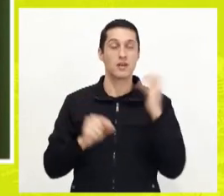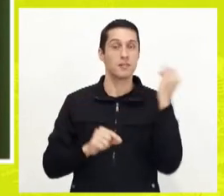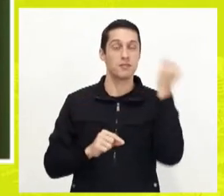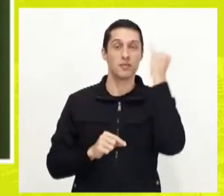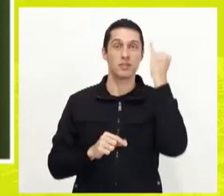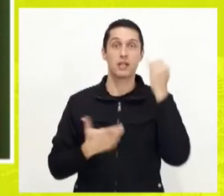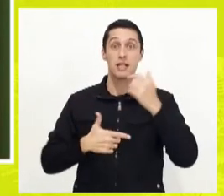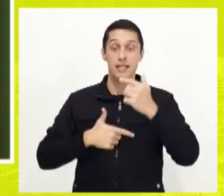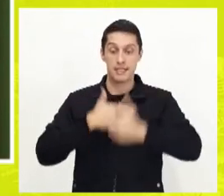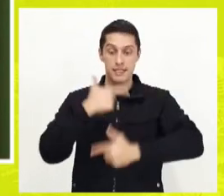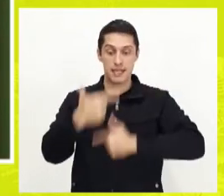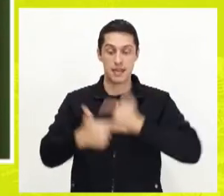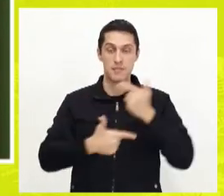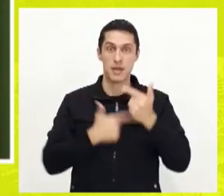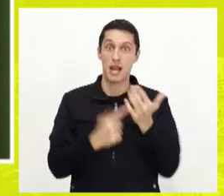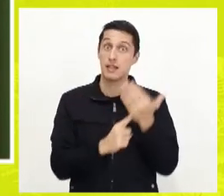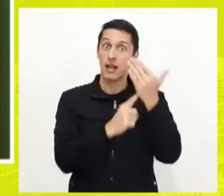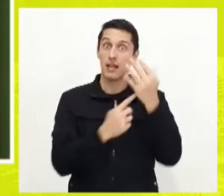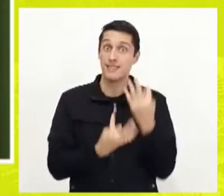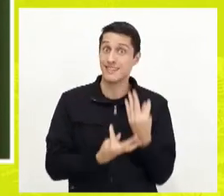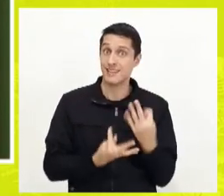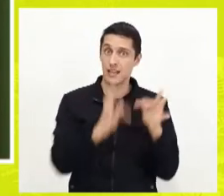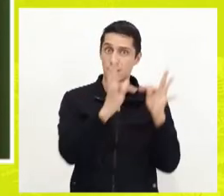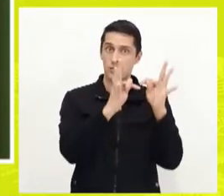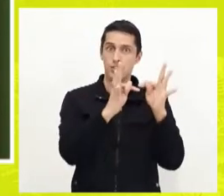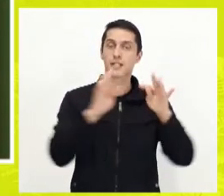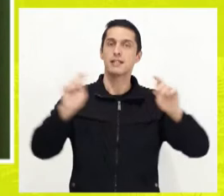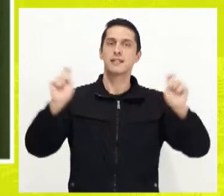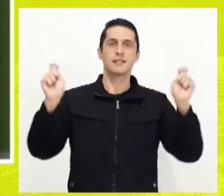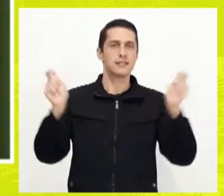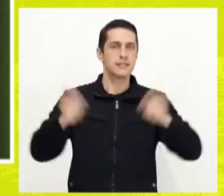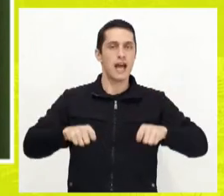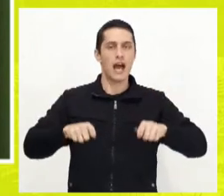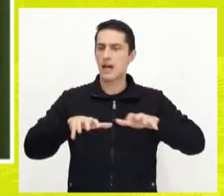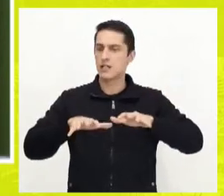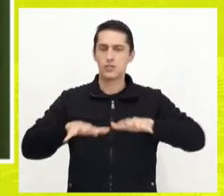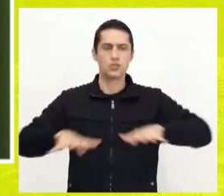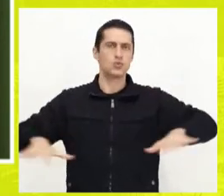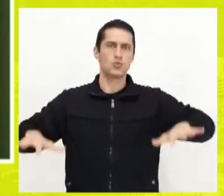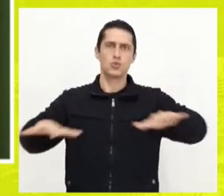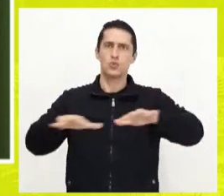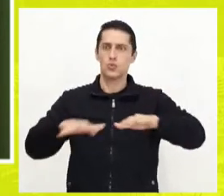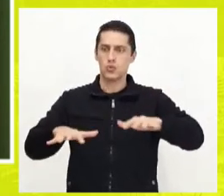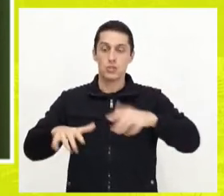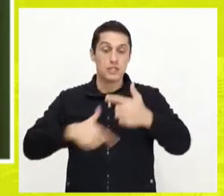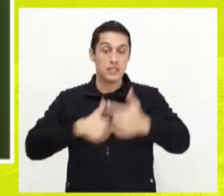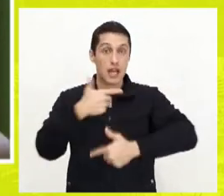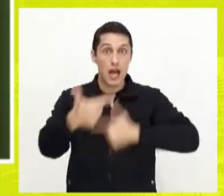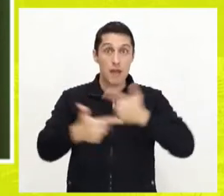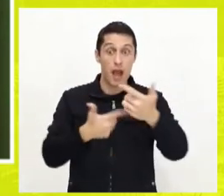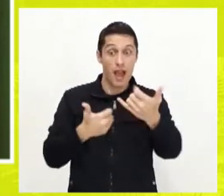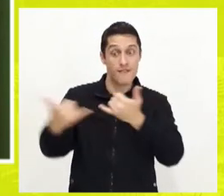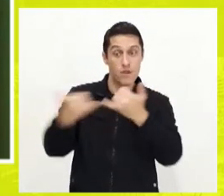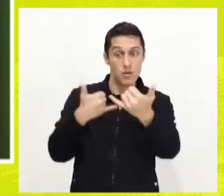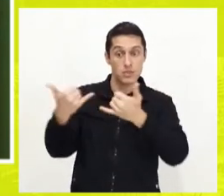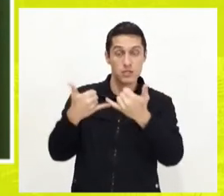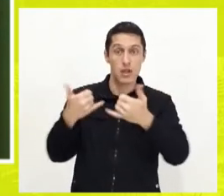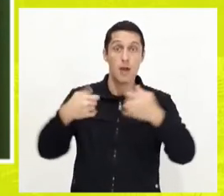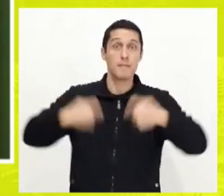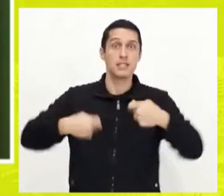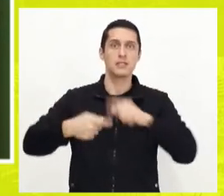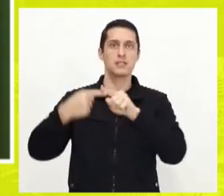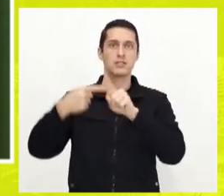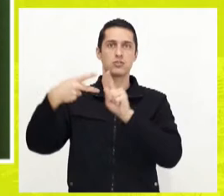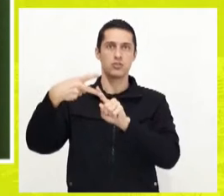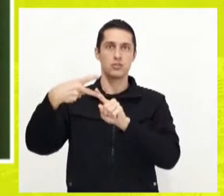that it's key to work with technology that allows all information work to mainly work in